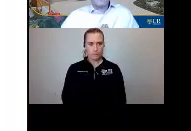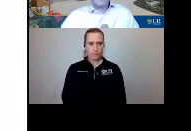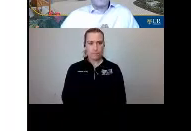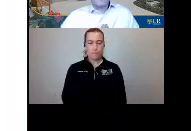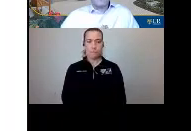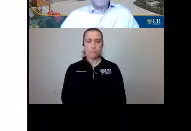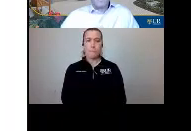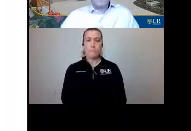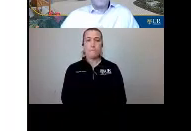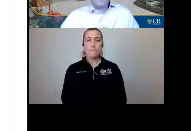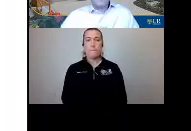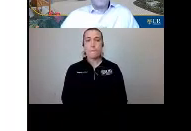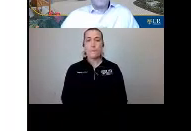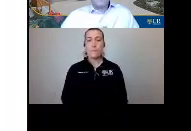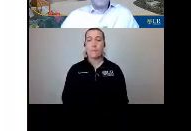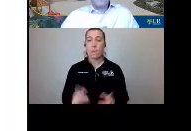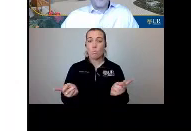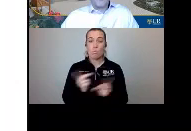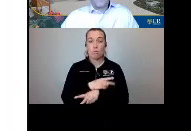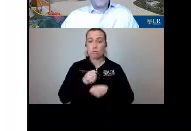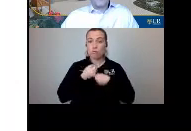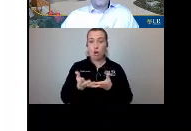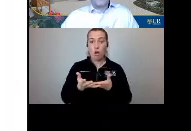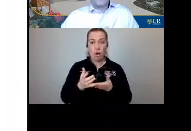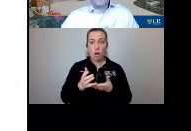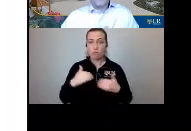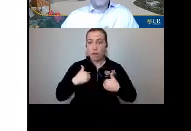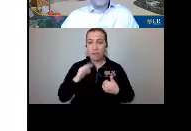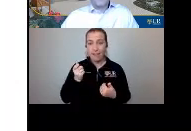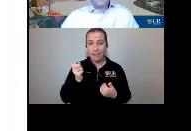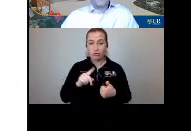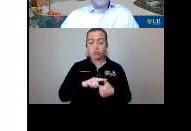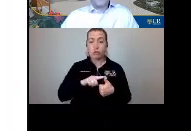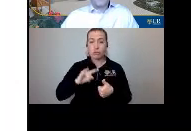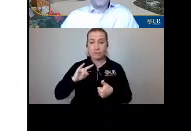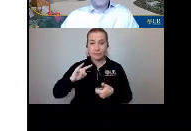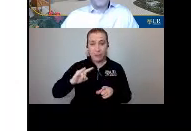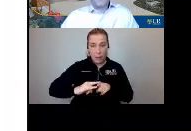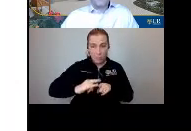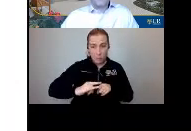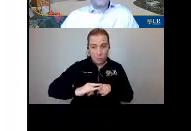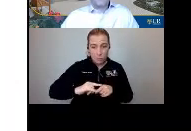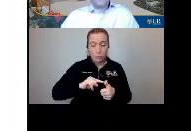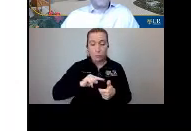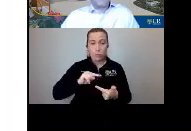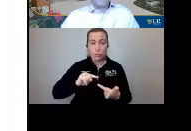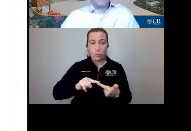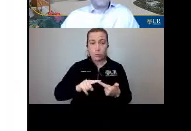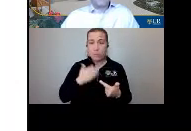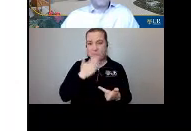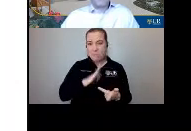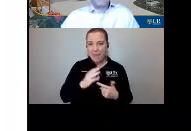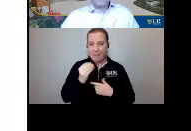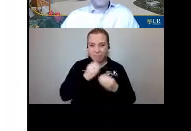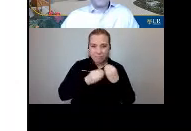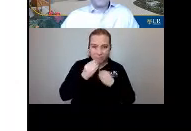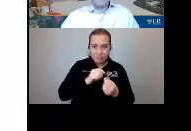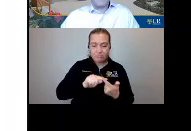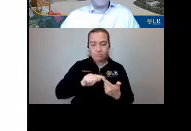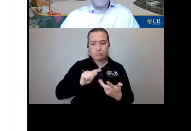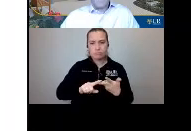So tobacco and poor diet and obesity are the two largest, but you'll see